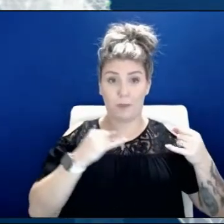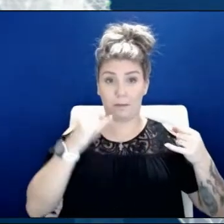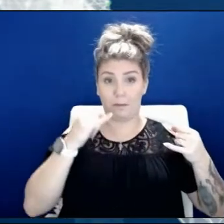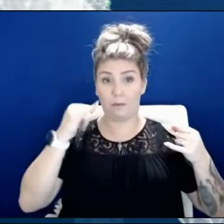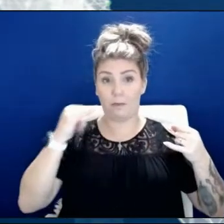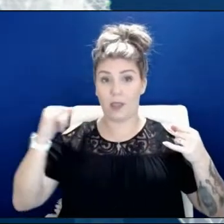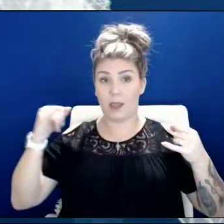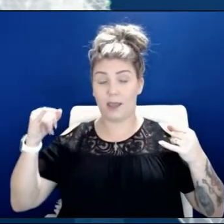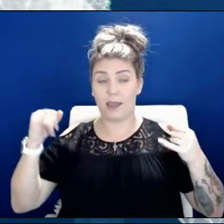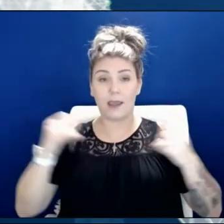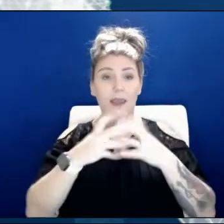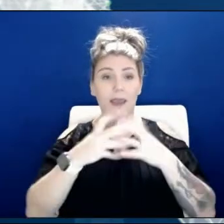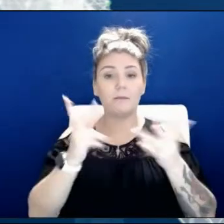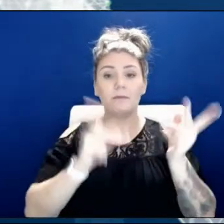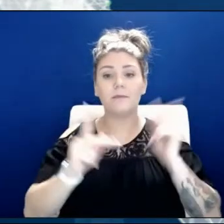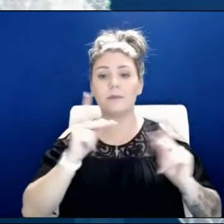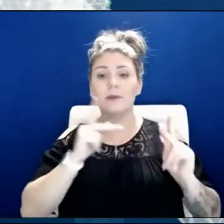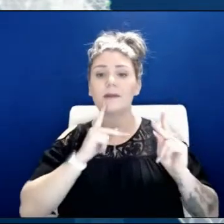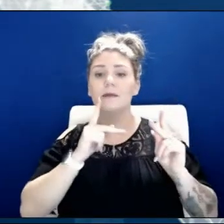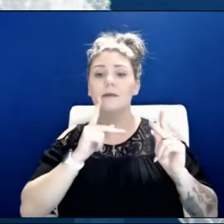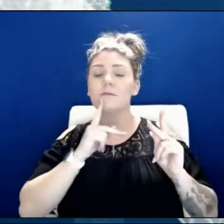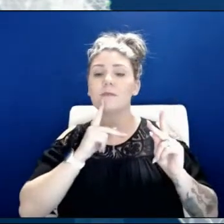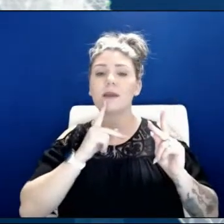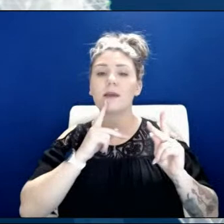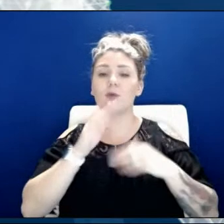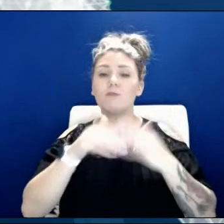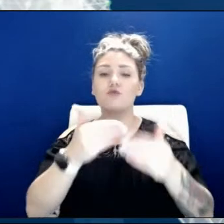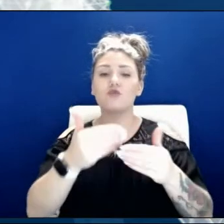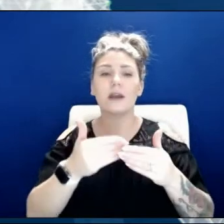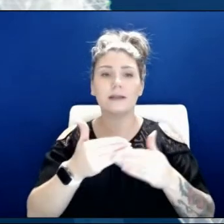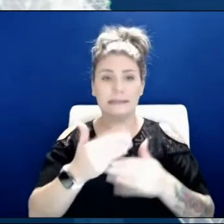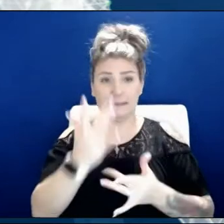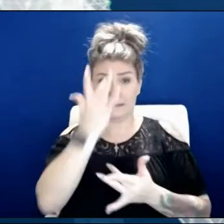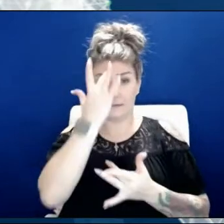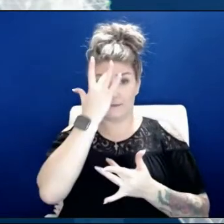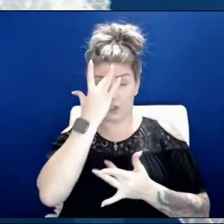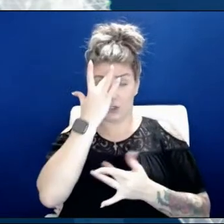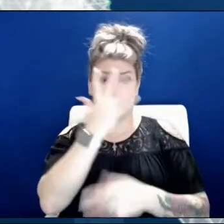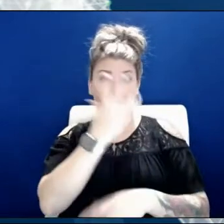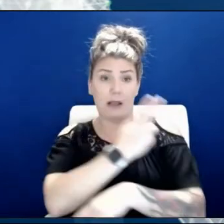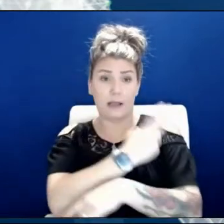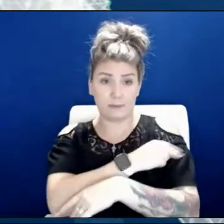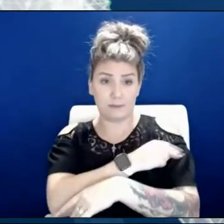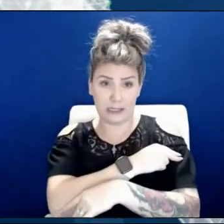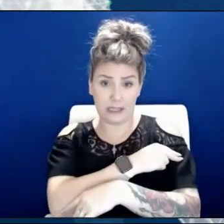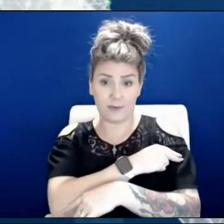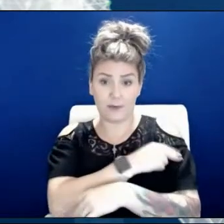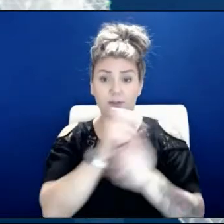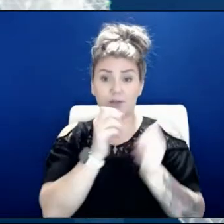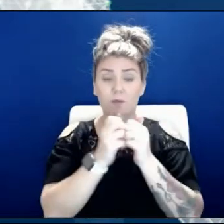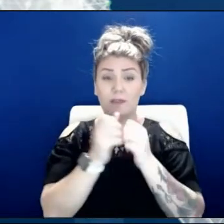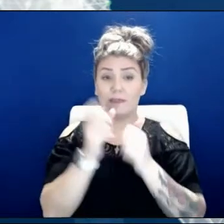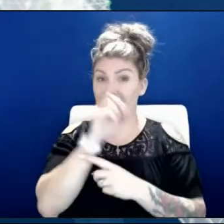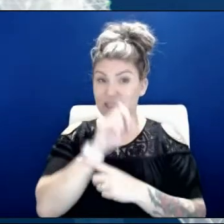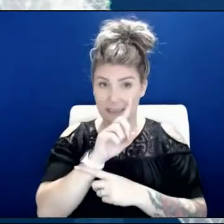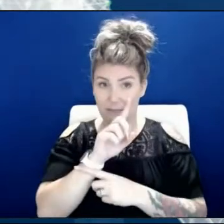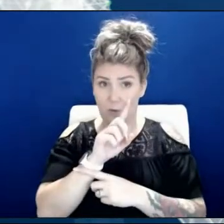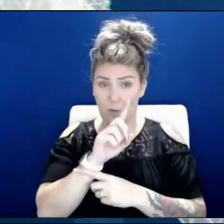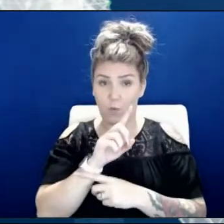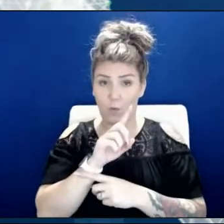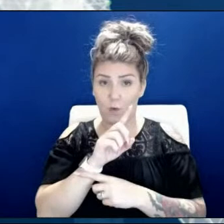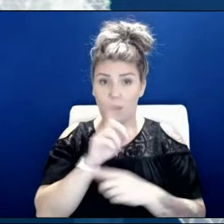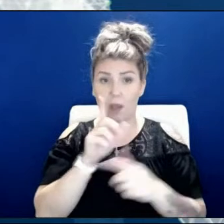progressed to severe hospitalization and death on the placebo arm. Now look at the red line down